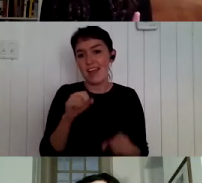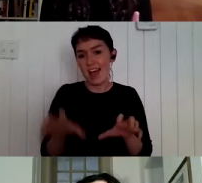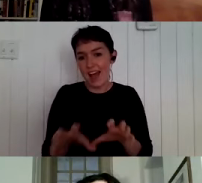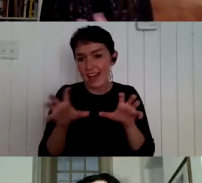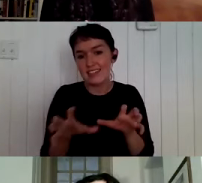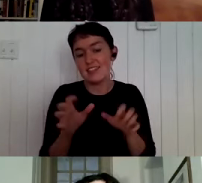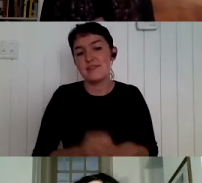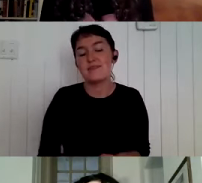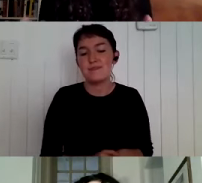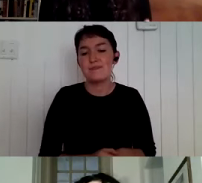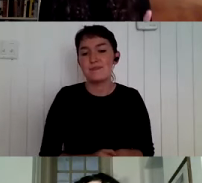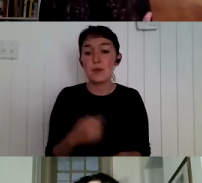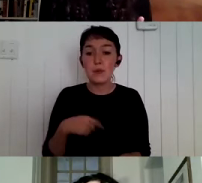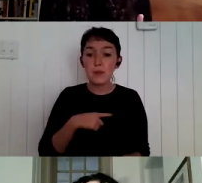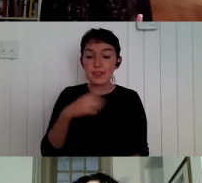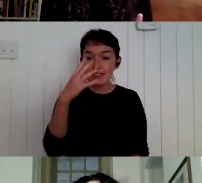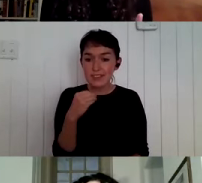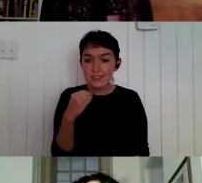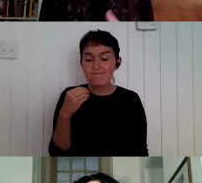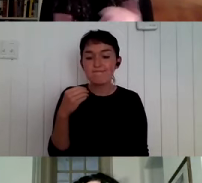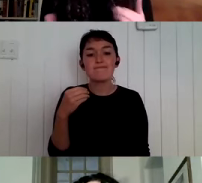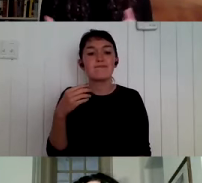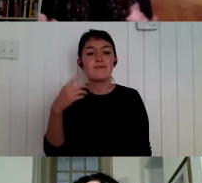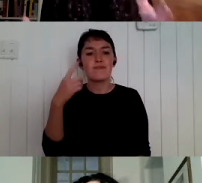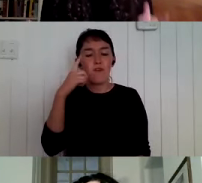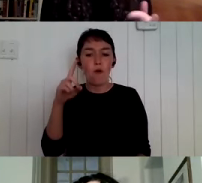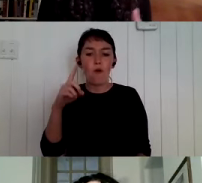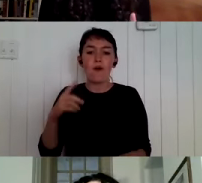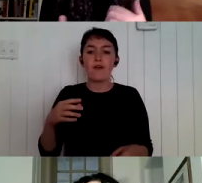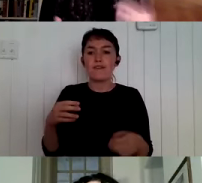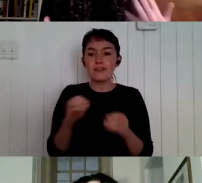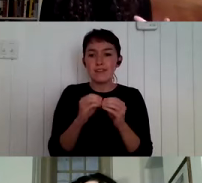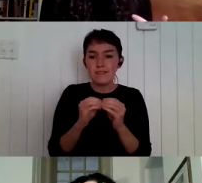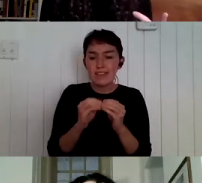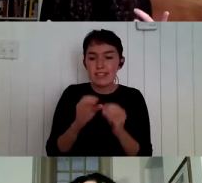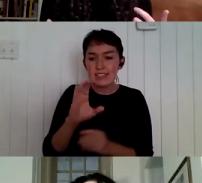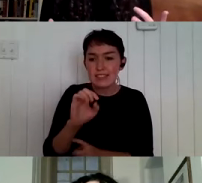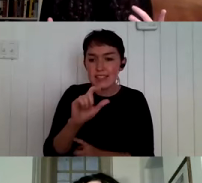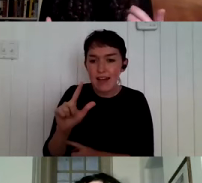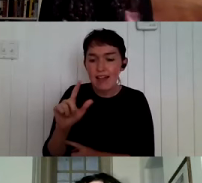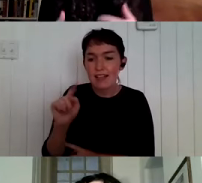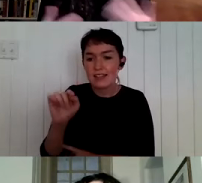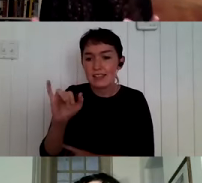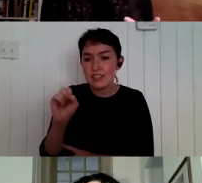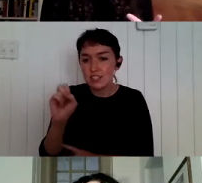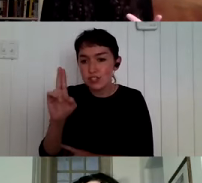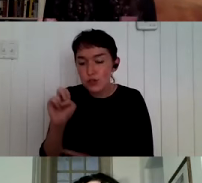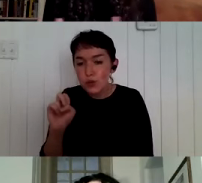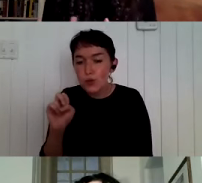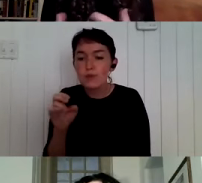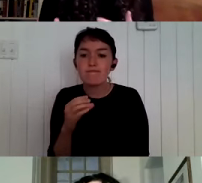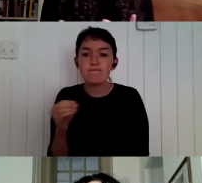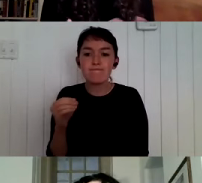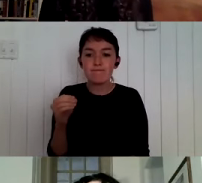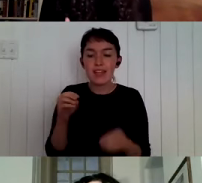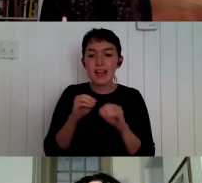energy resources, repairing cell tissues, and even the detoxification of brain tissue. So during the day, there can be